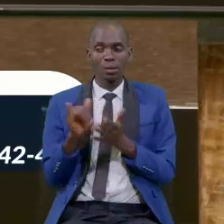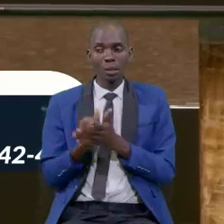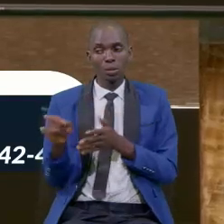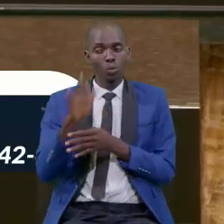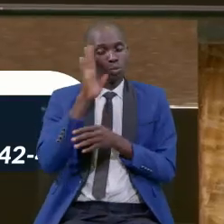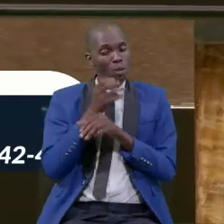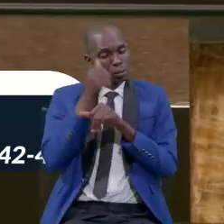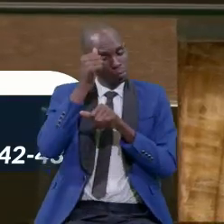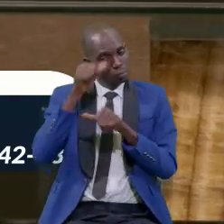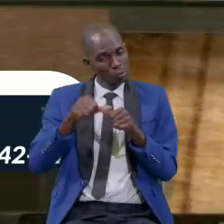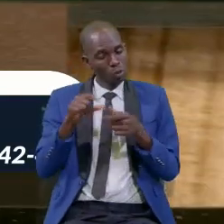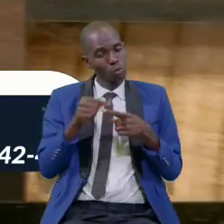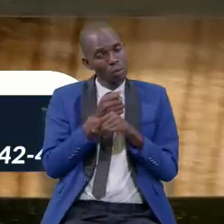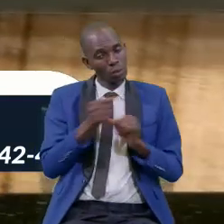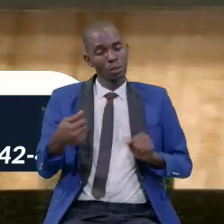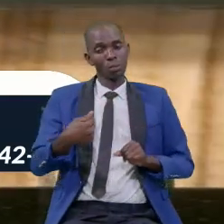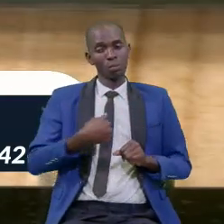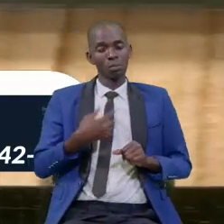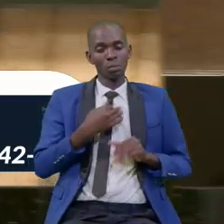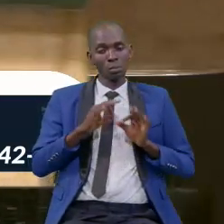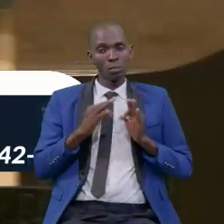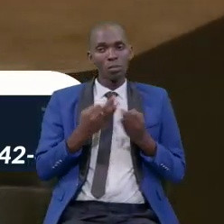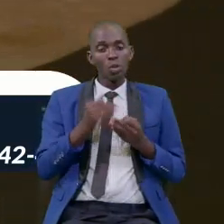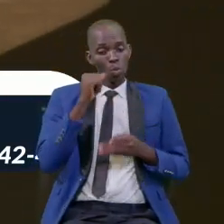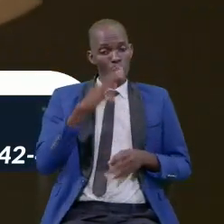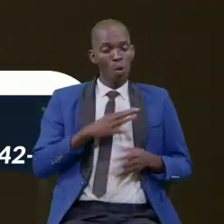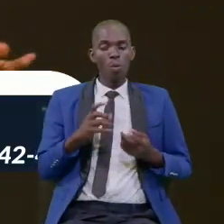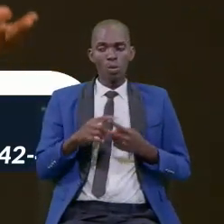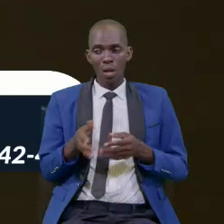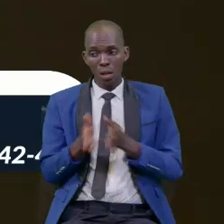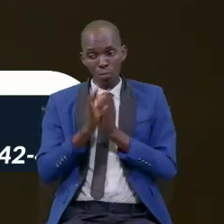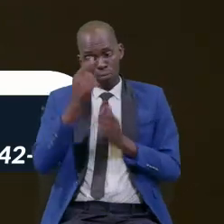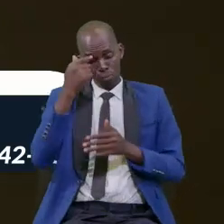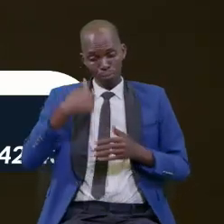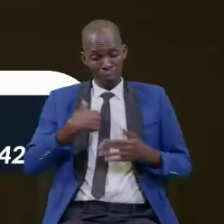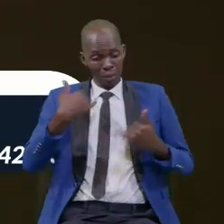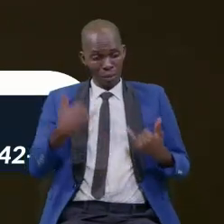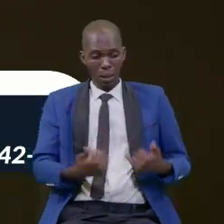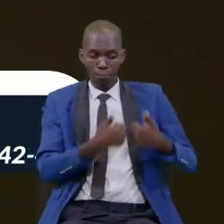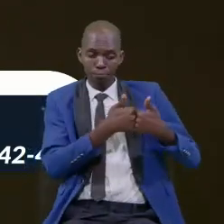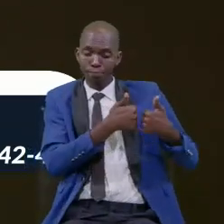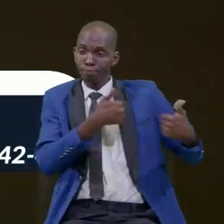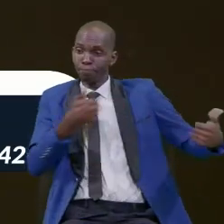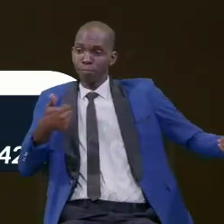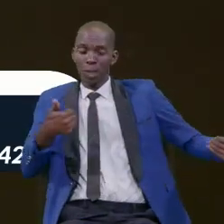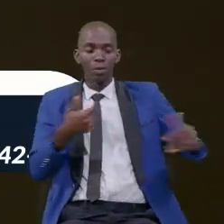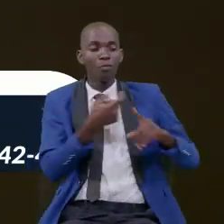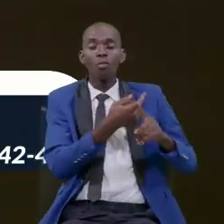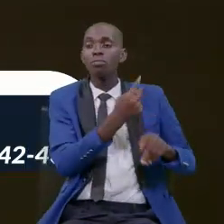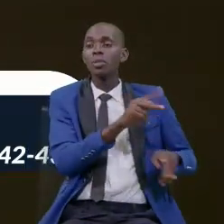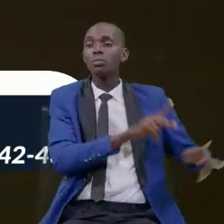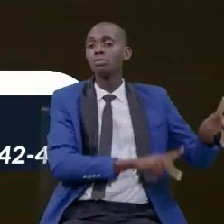was going to ask them that because she had separated herself by conviction,